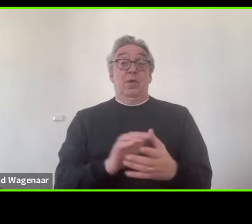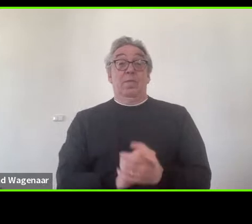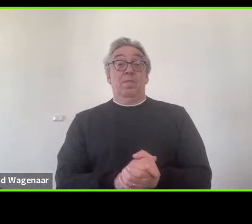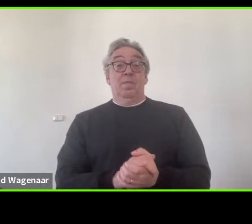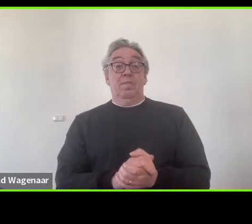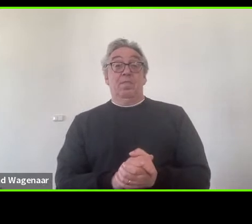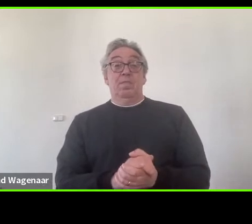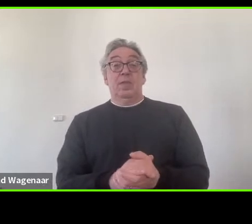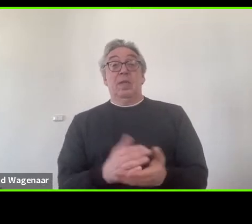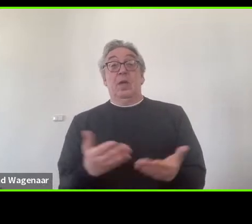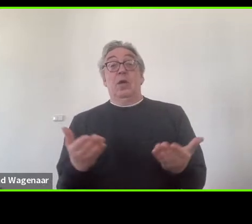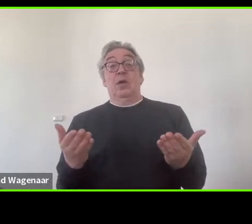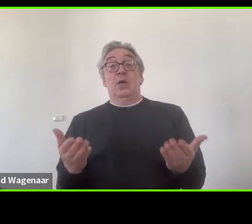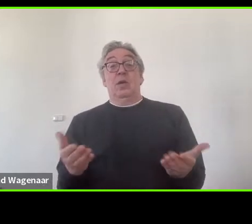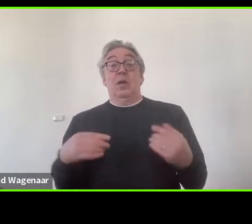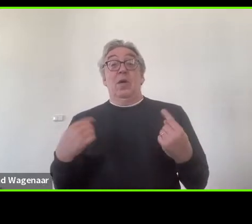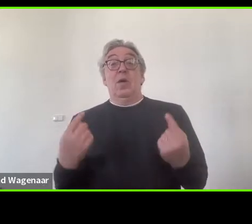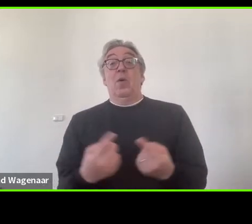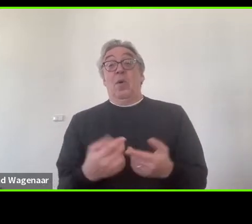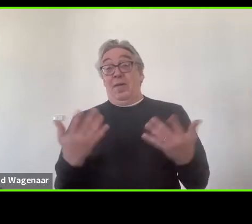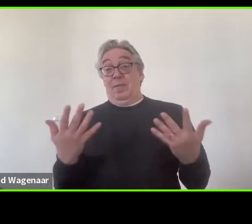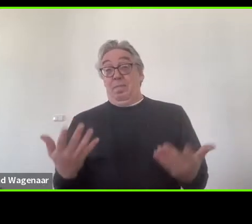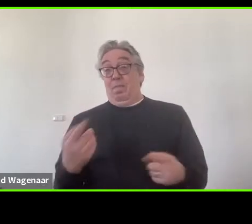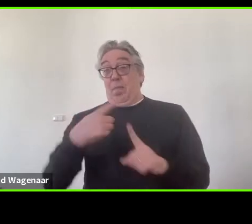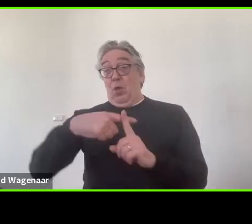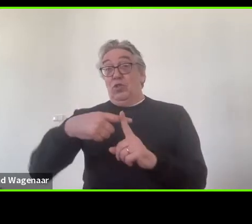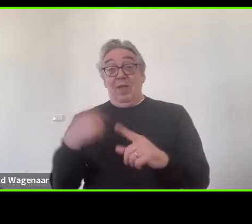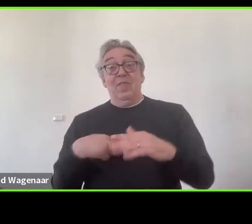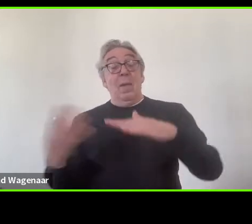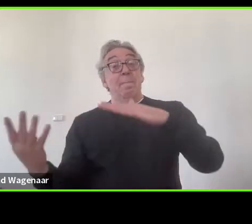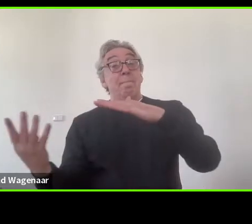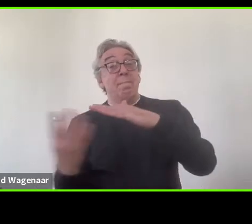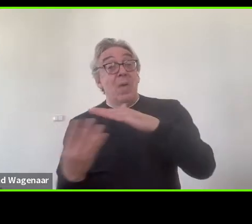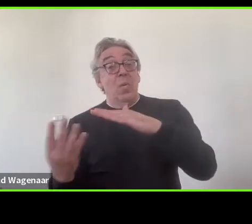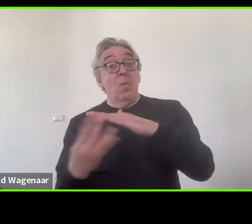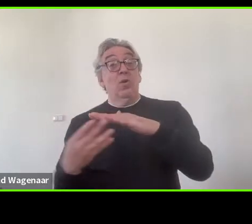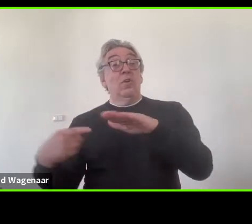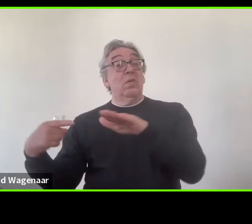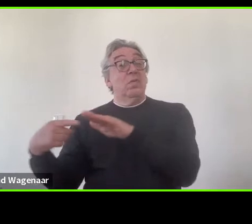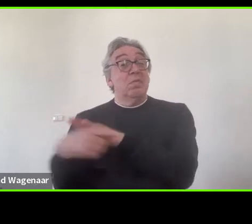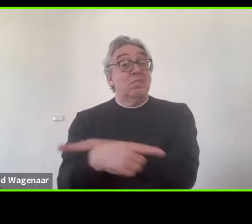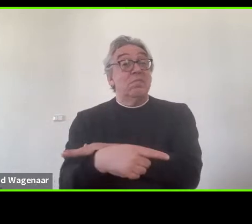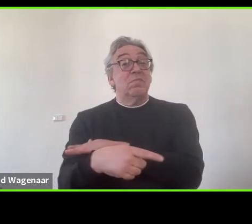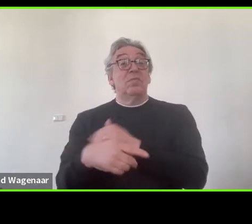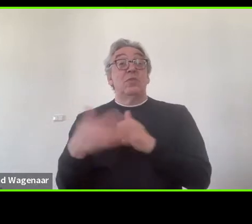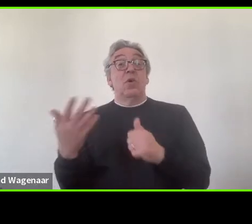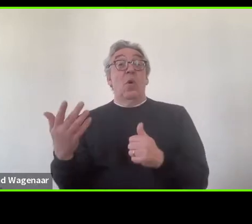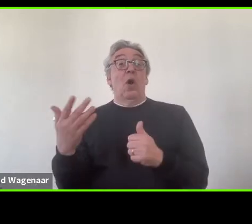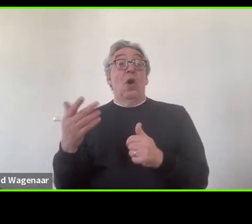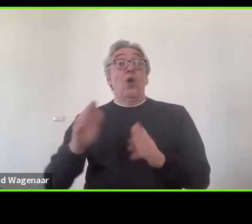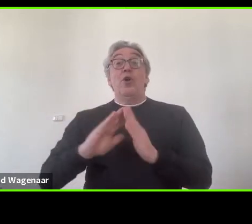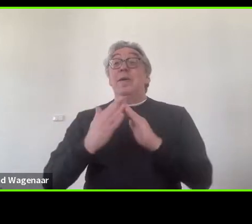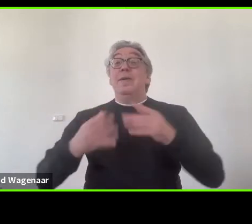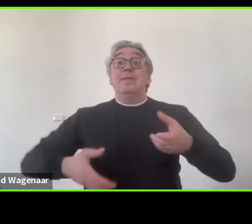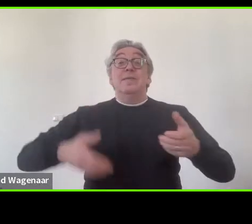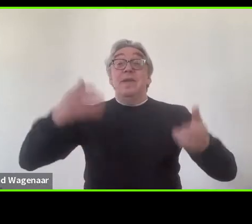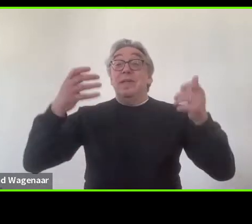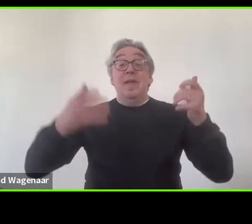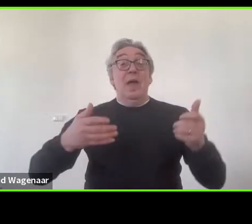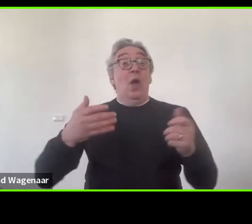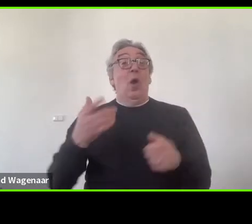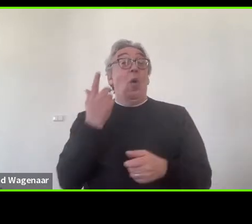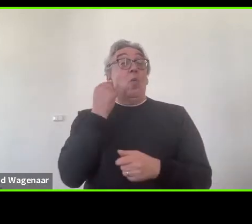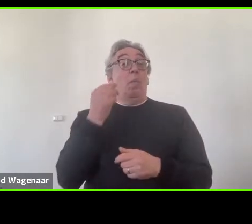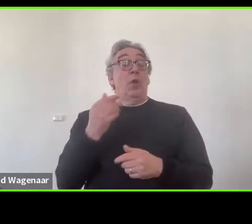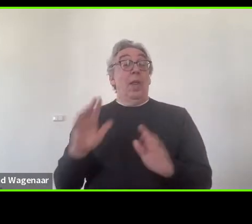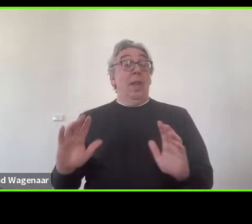are indigenous, refugees, migrants, in rural settings, name them. This is